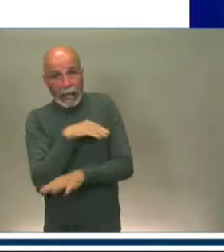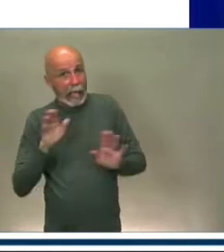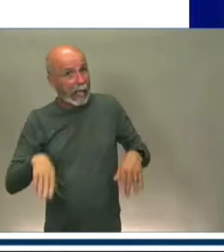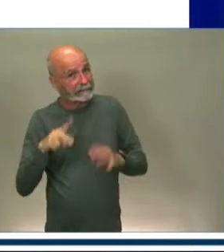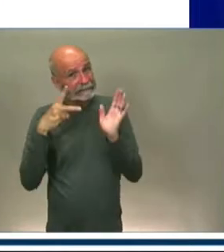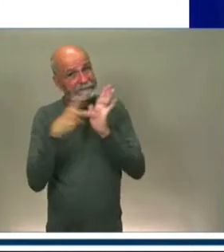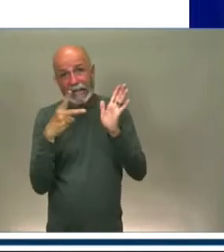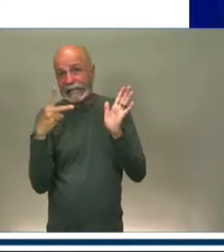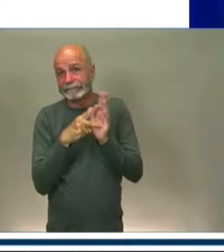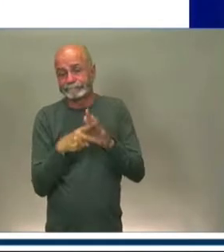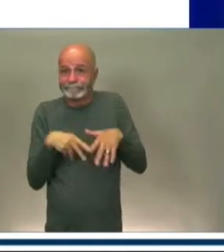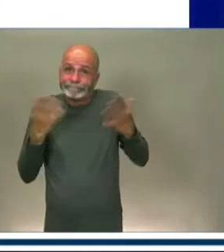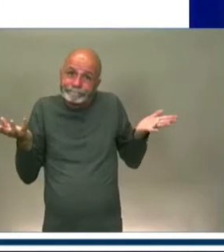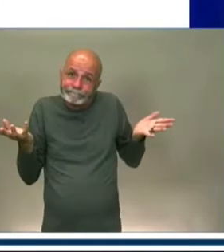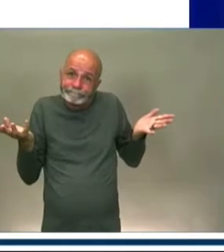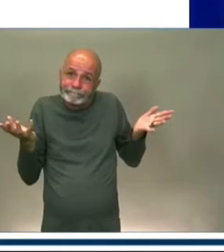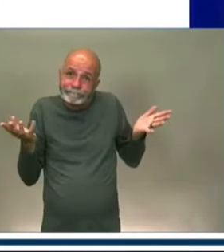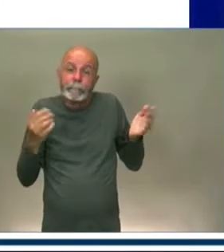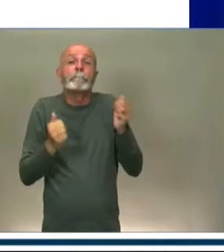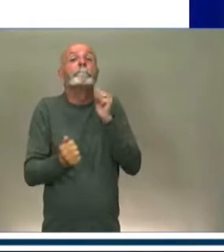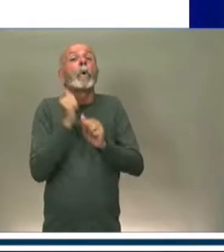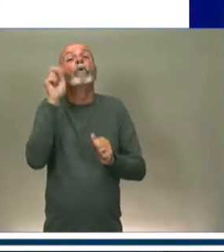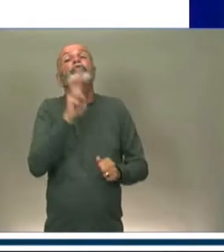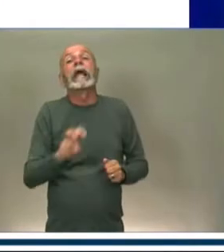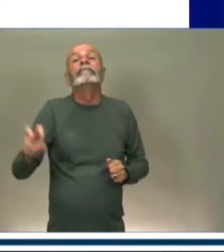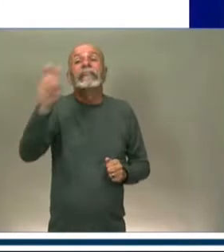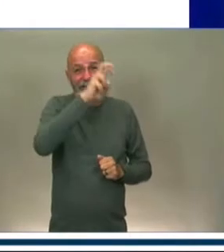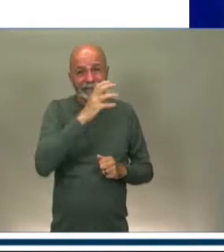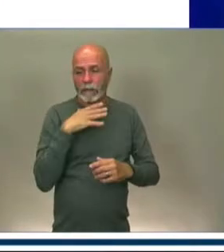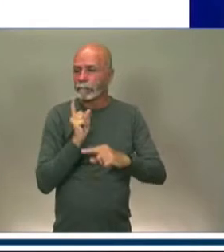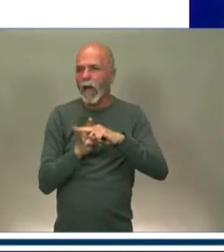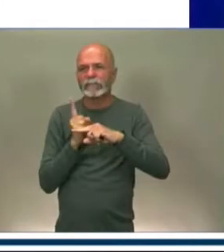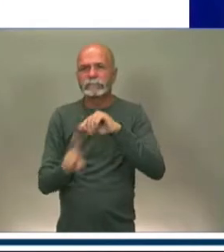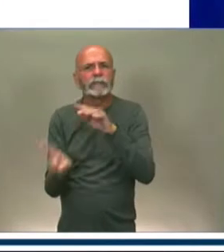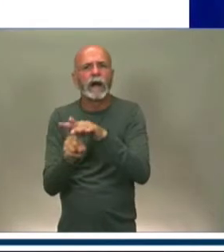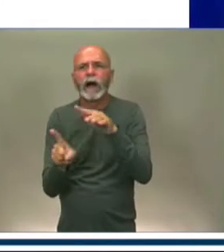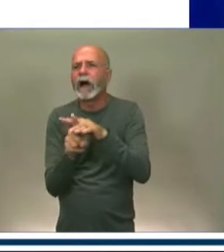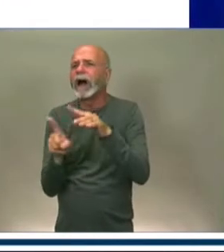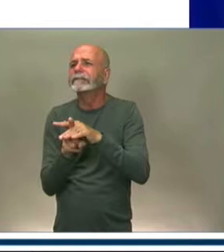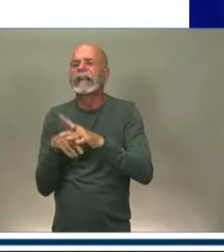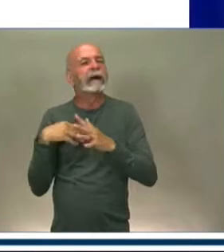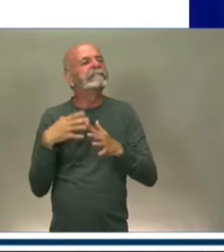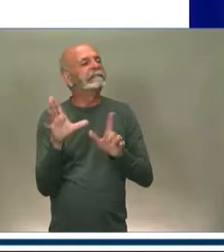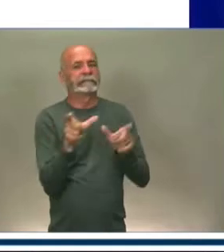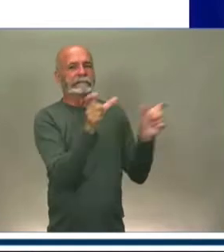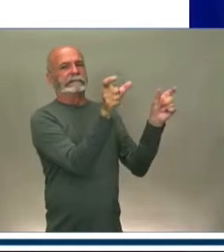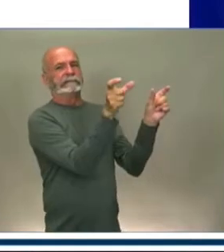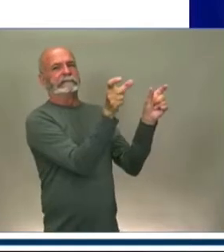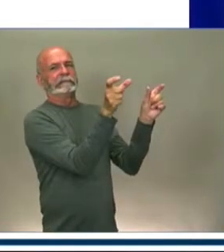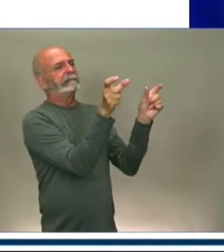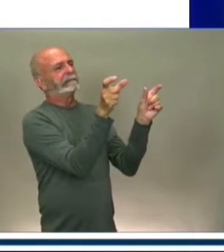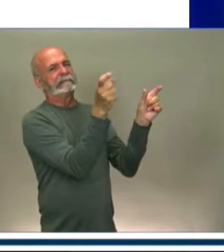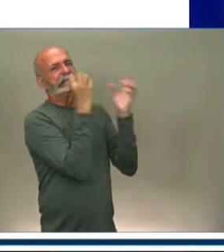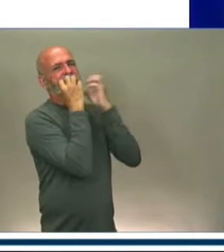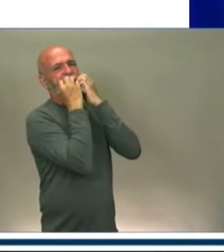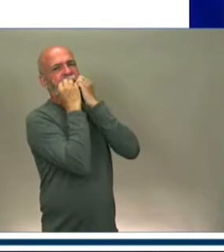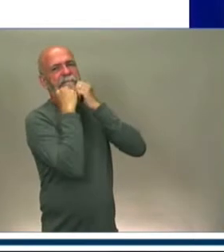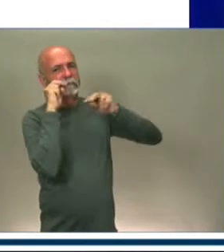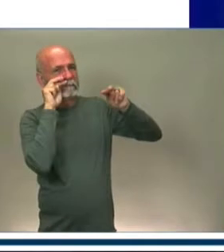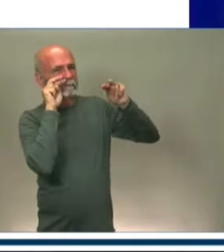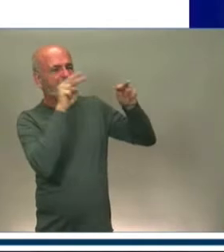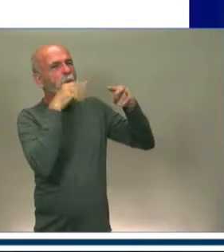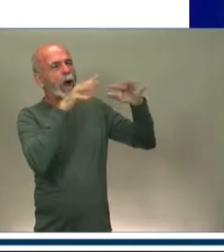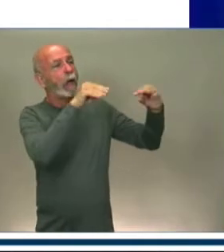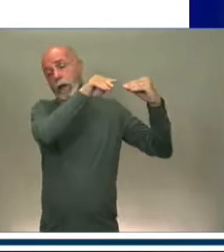cases related to travel, continuing to protect our borders is key to limiting the spread of COVID in Nova